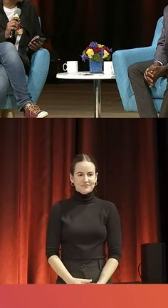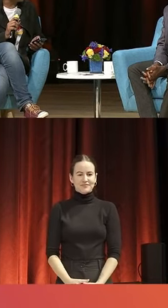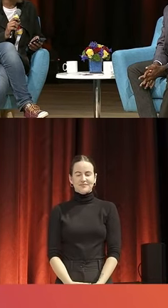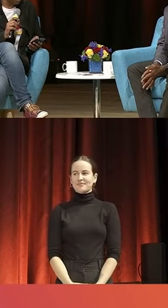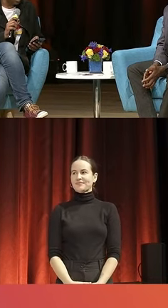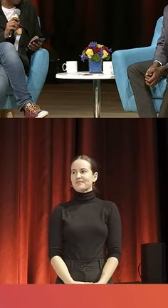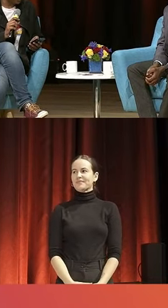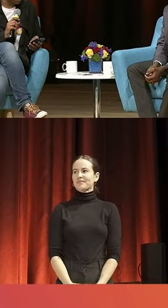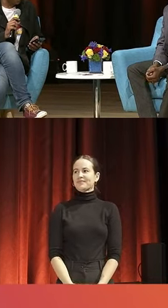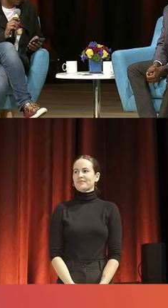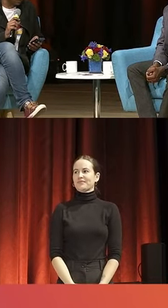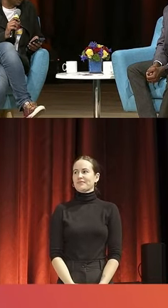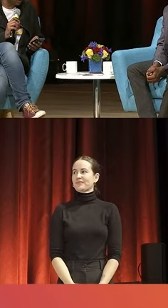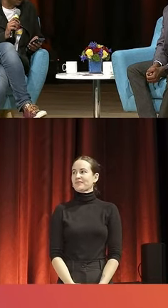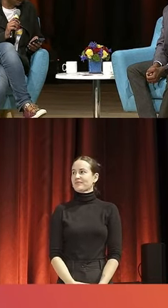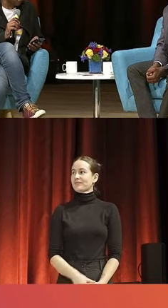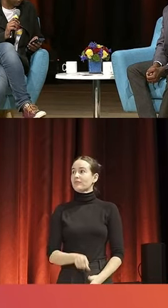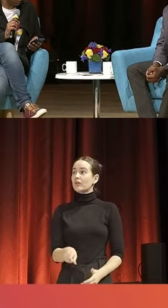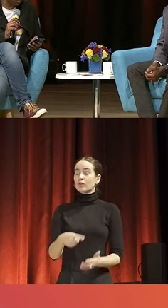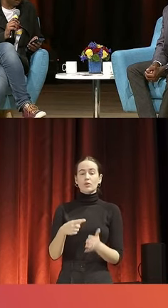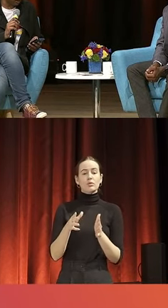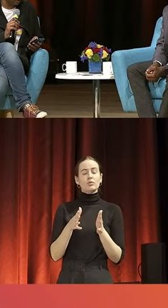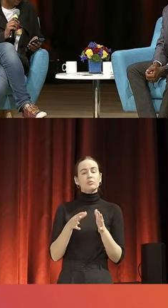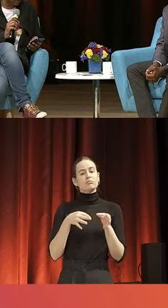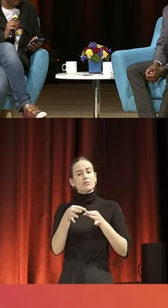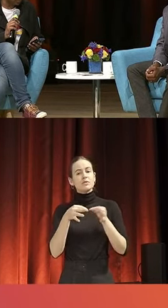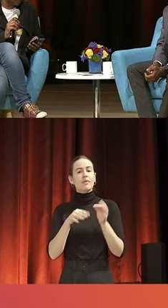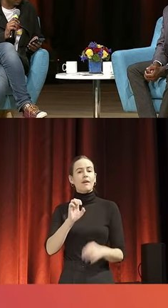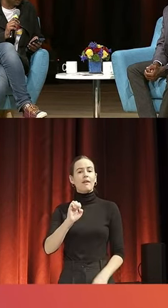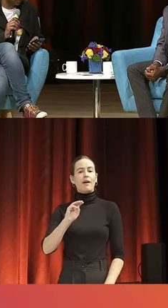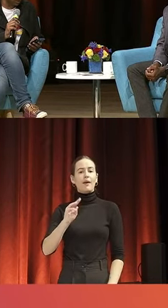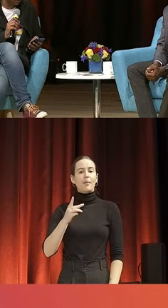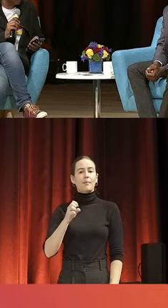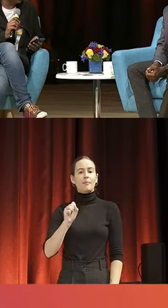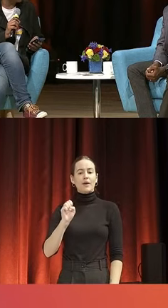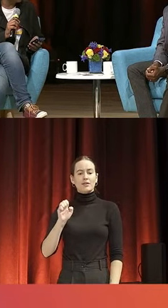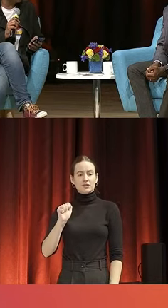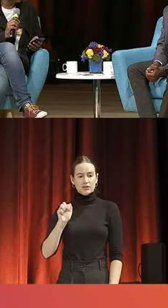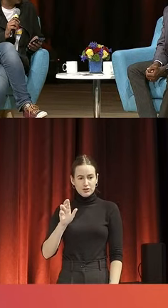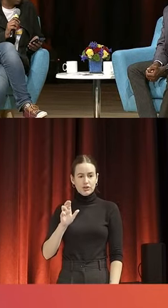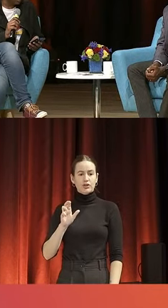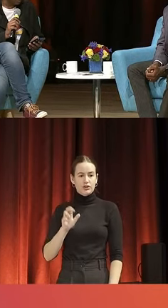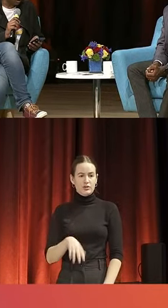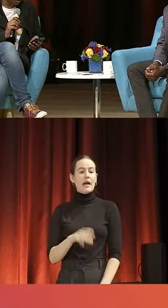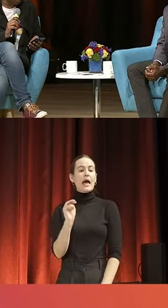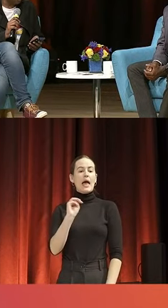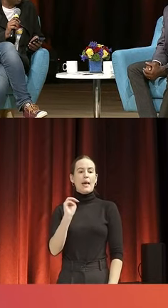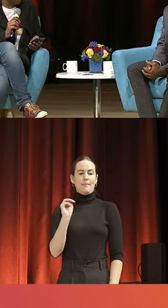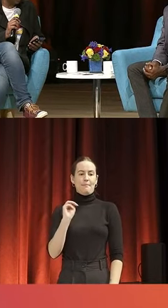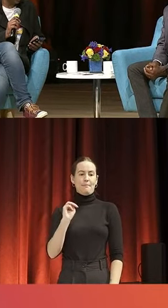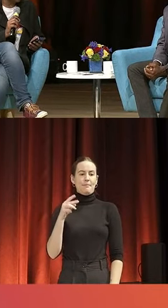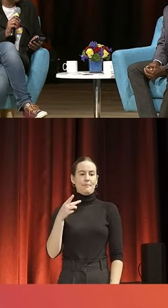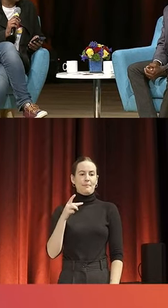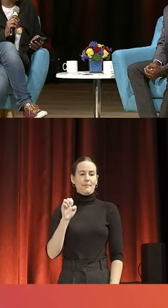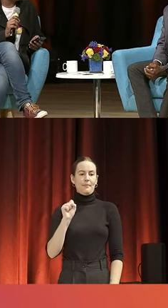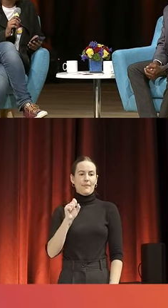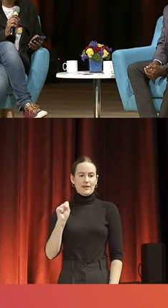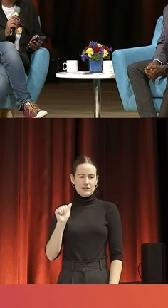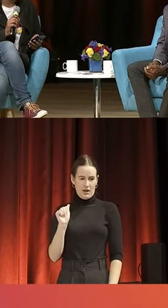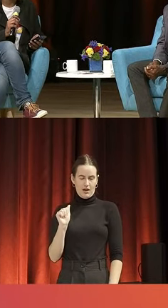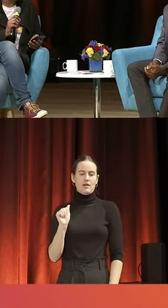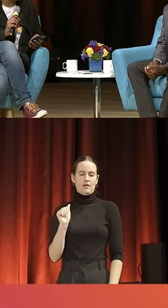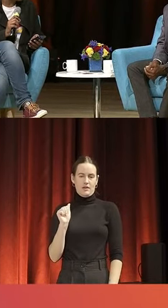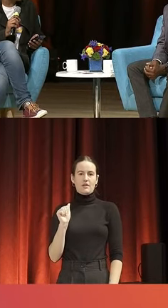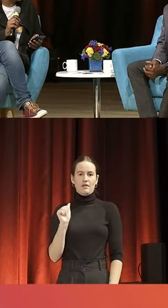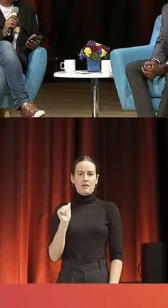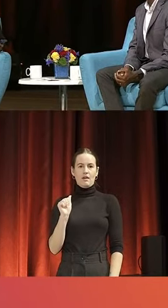M-Pesa. M-Pesa started in Africa and disrupted money payments globally. I know it's definitely come around